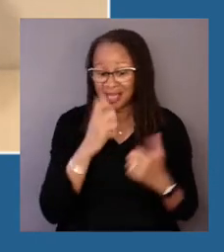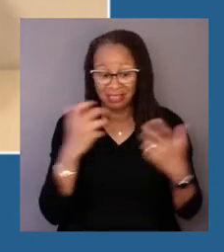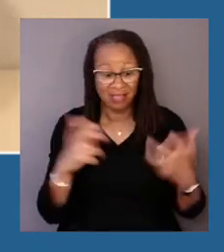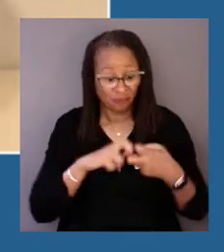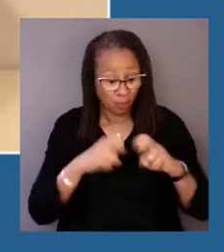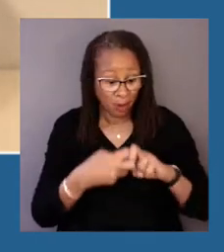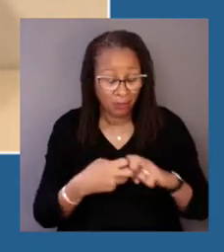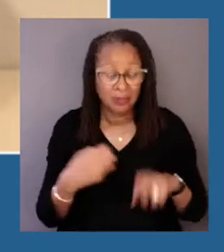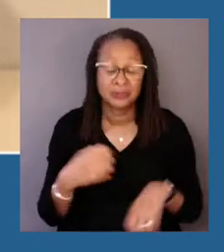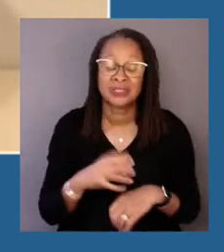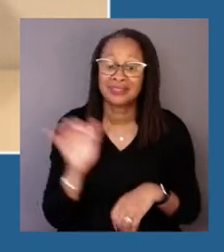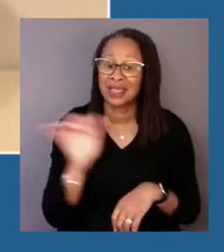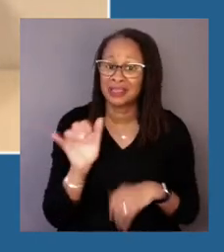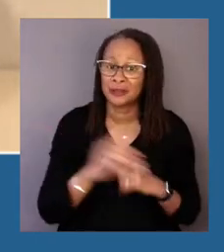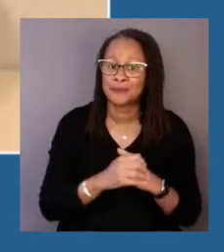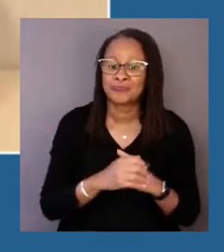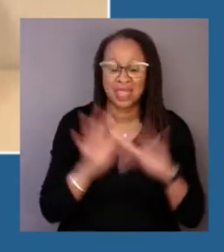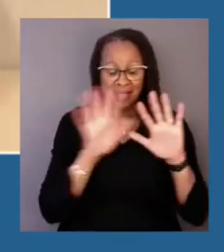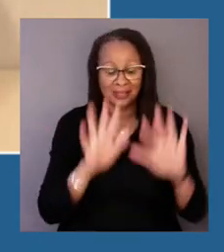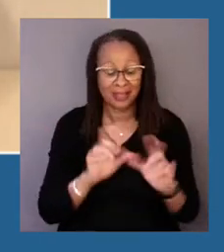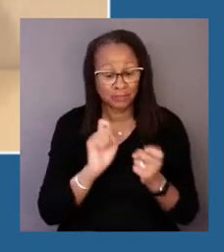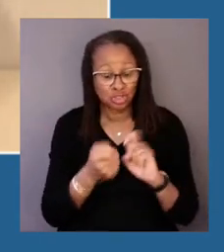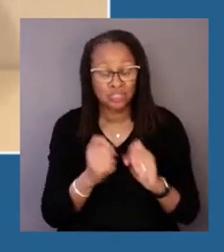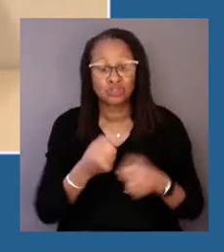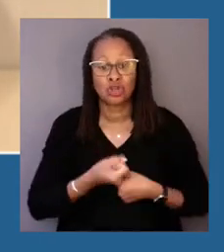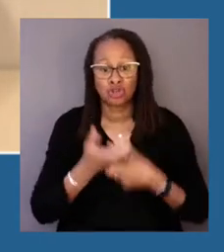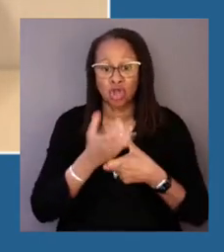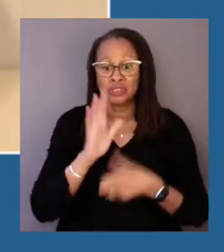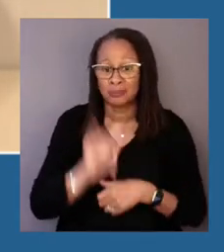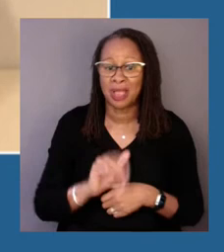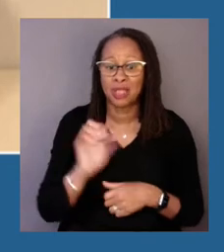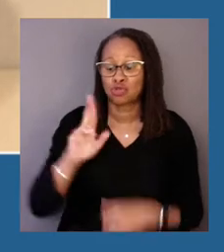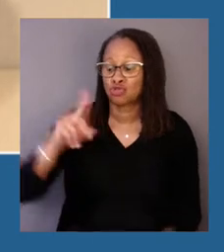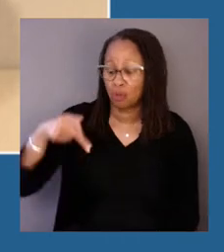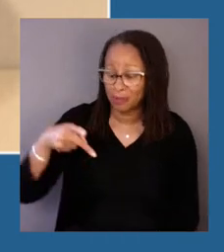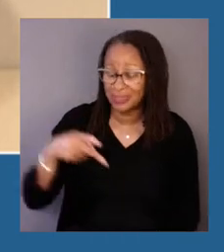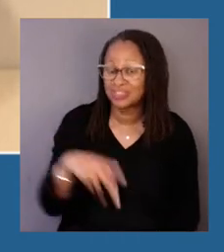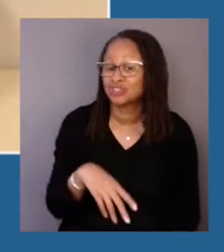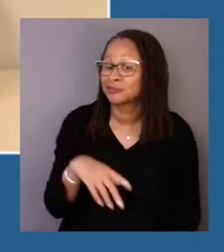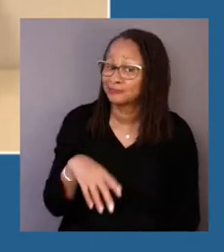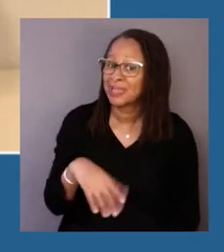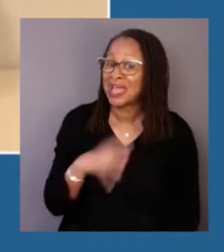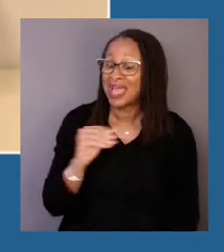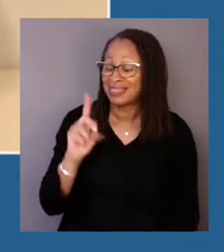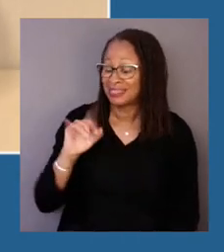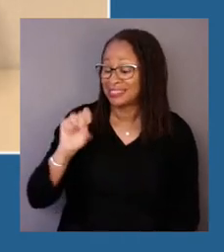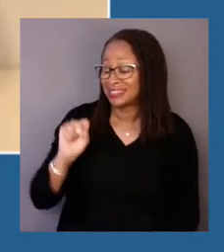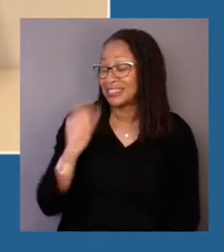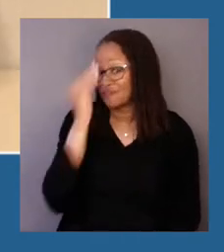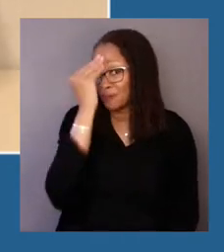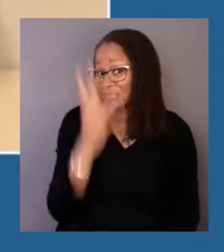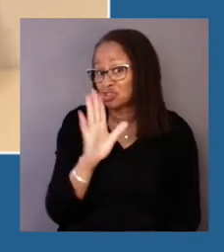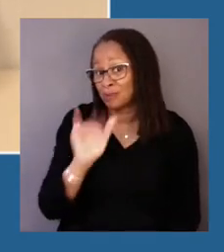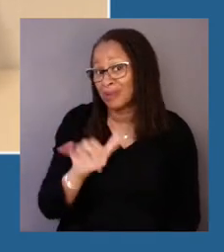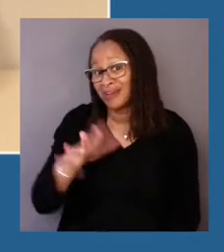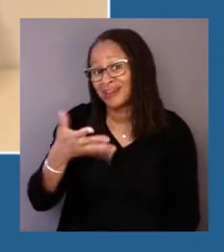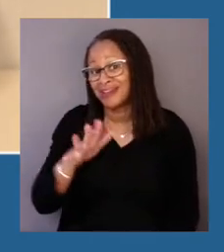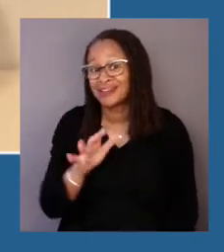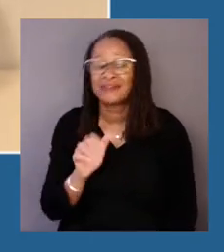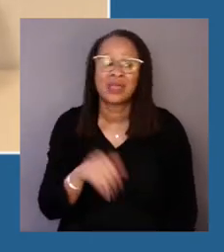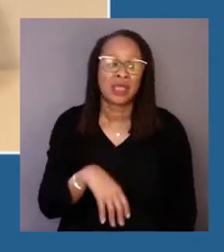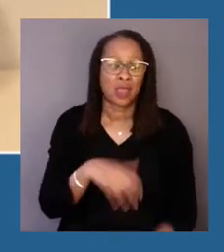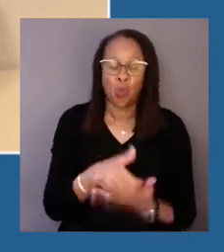you know, climate change was caused by kind of like corporations and kind of like disinformation by kind of like, you know, the wealthy